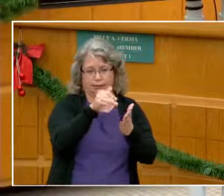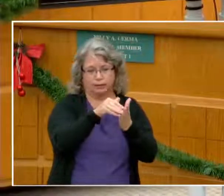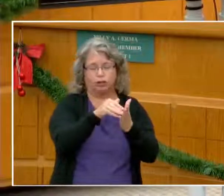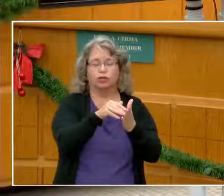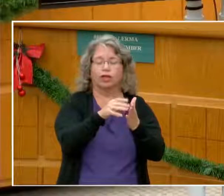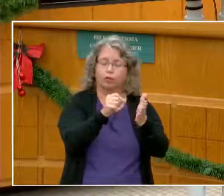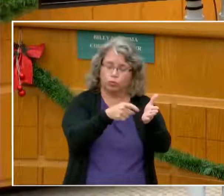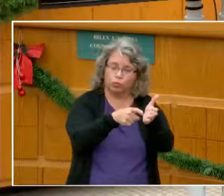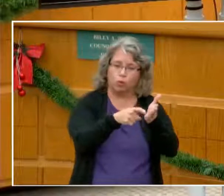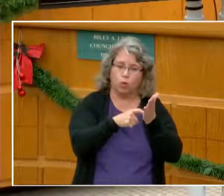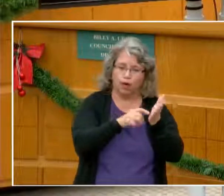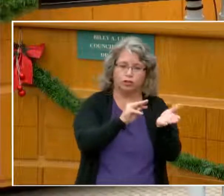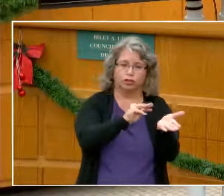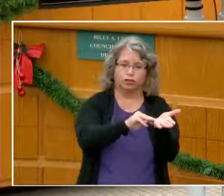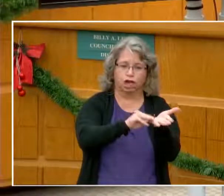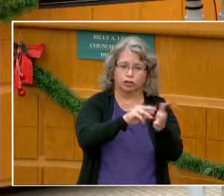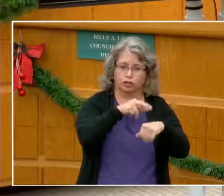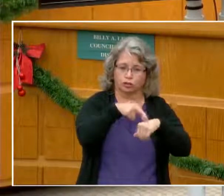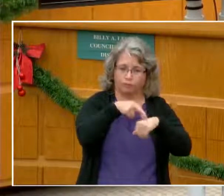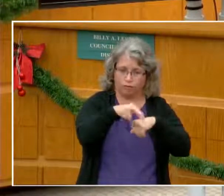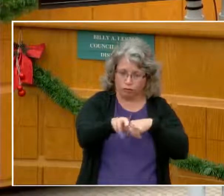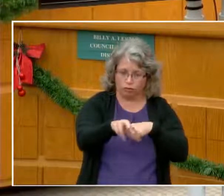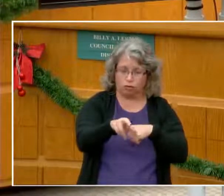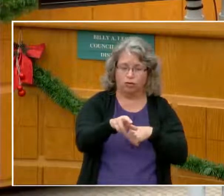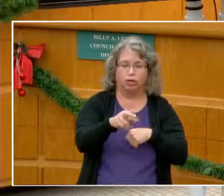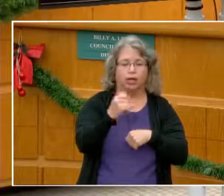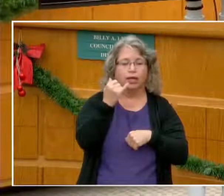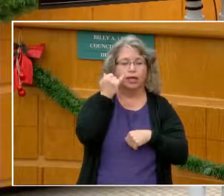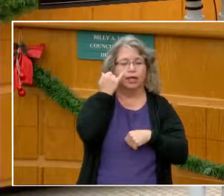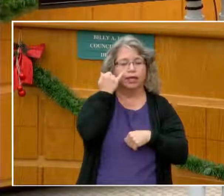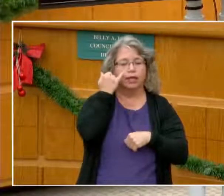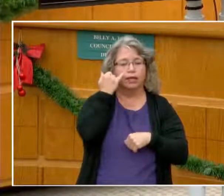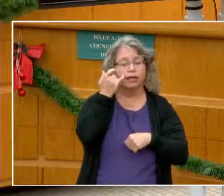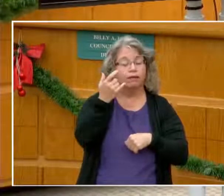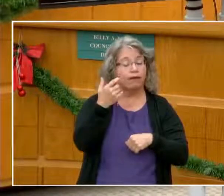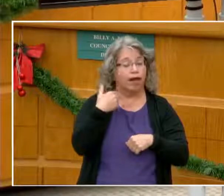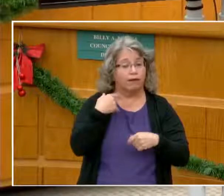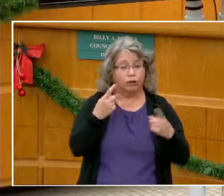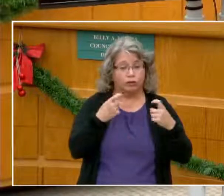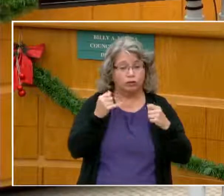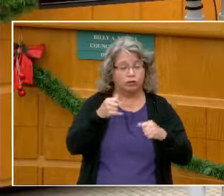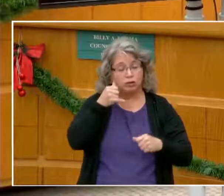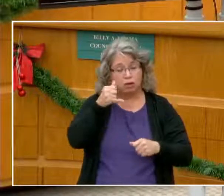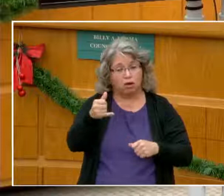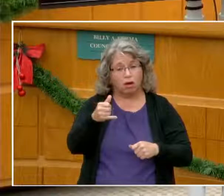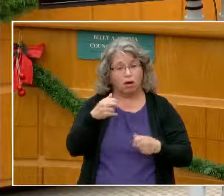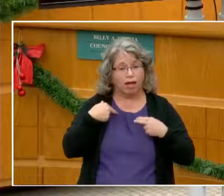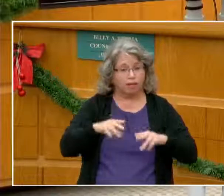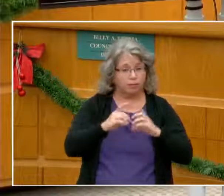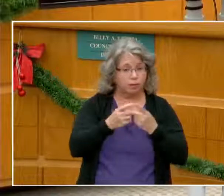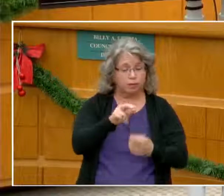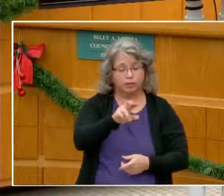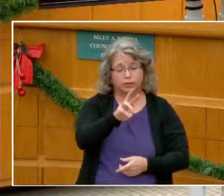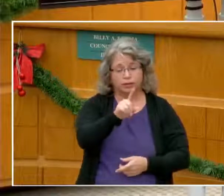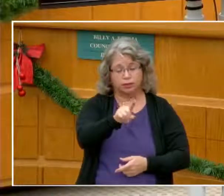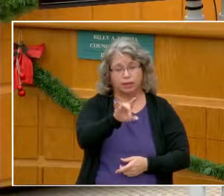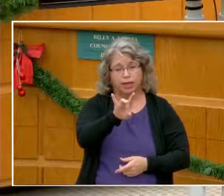doctor's referral. So if you have questions, you can call the Public Health District at